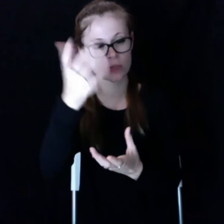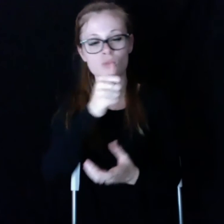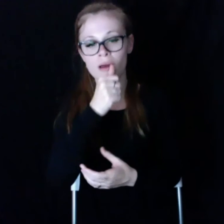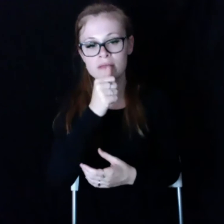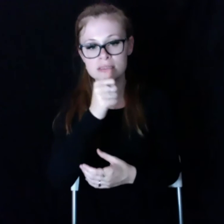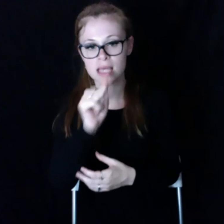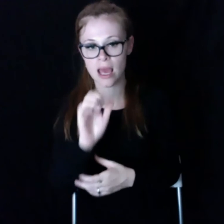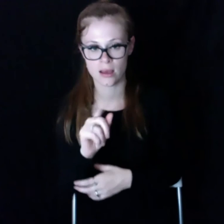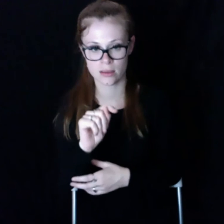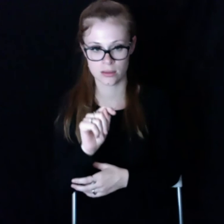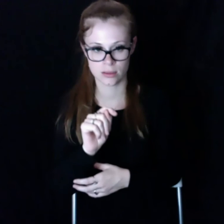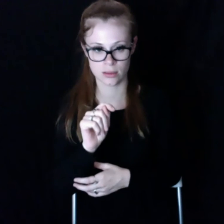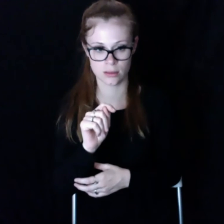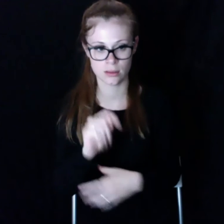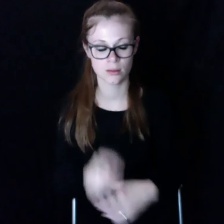Privacy Act.